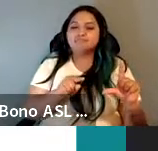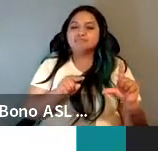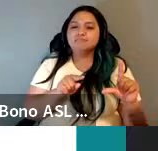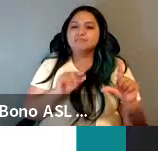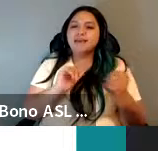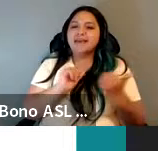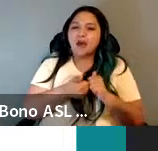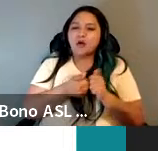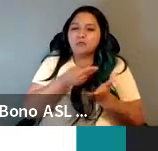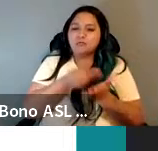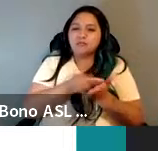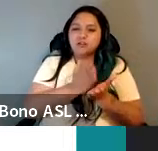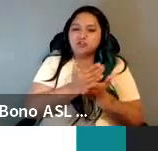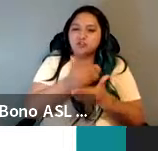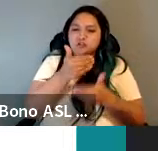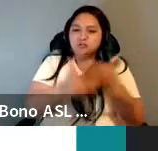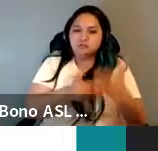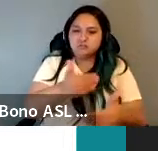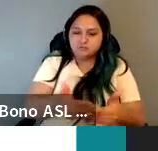with departments